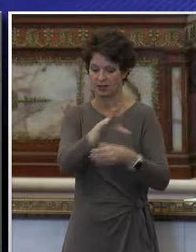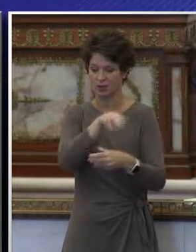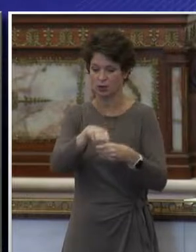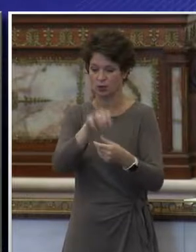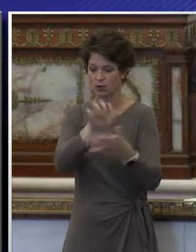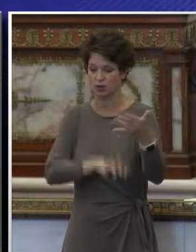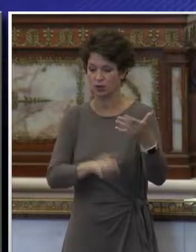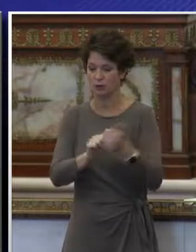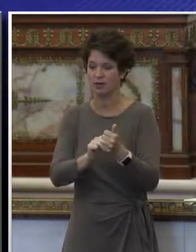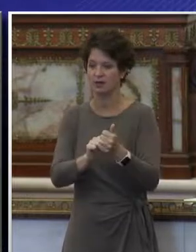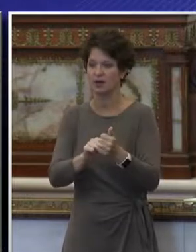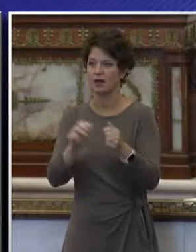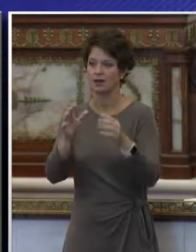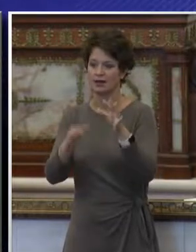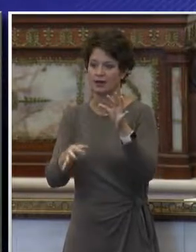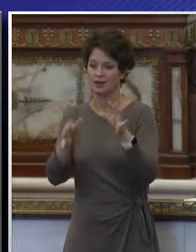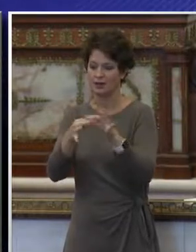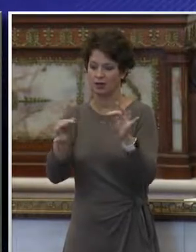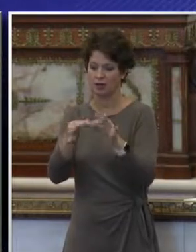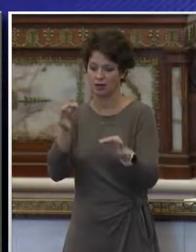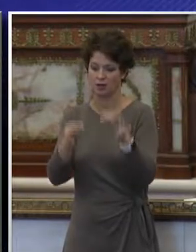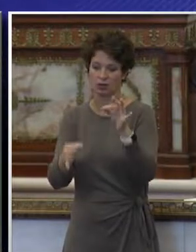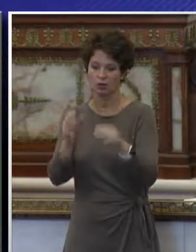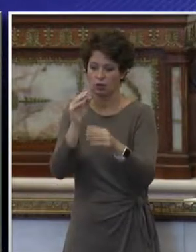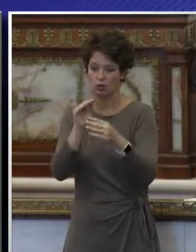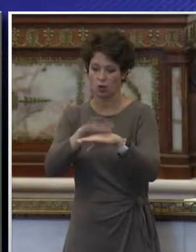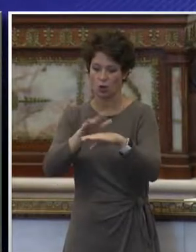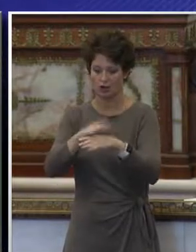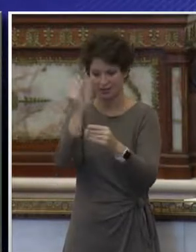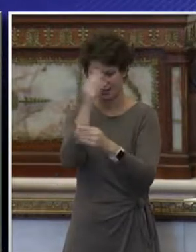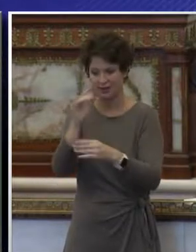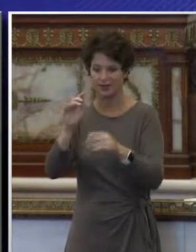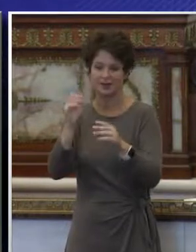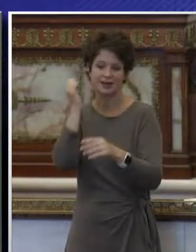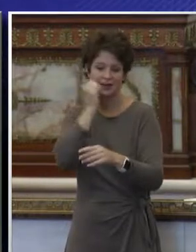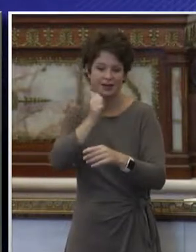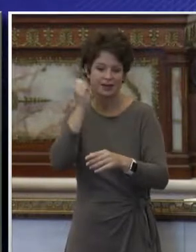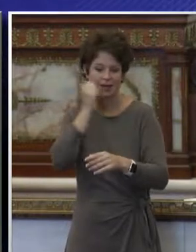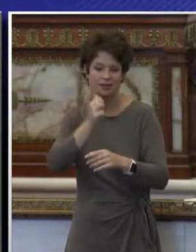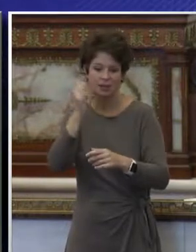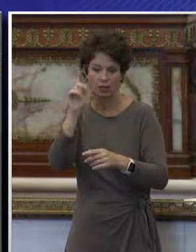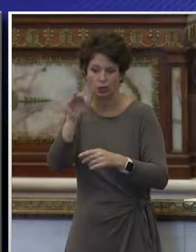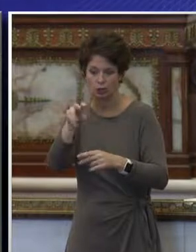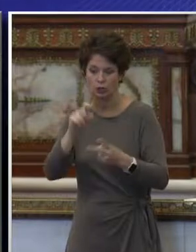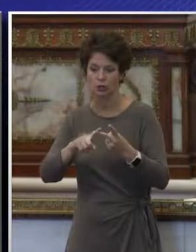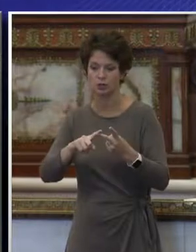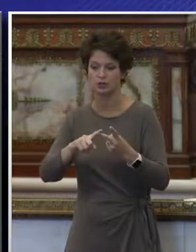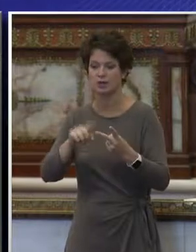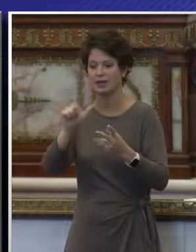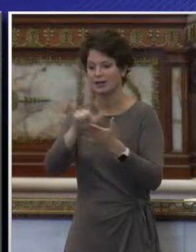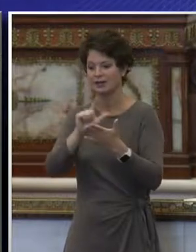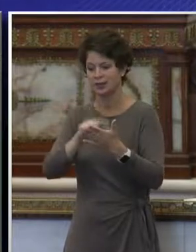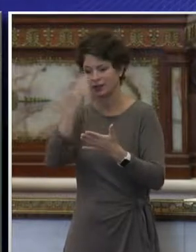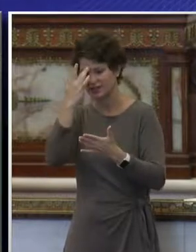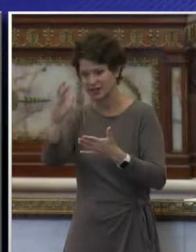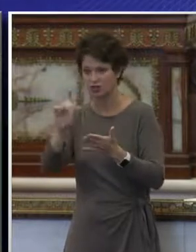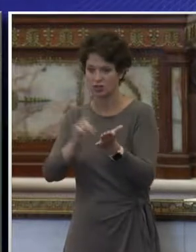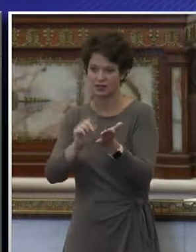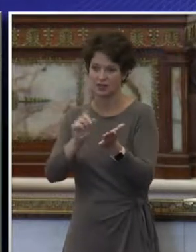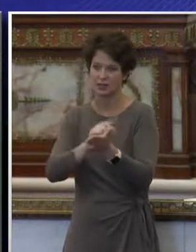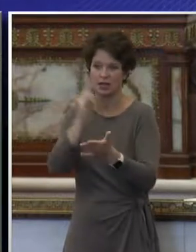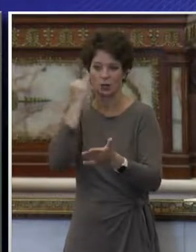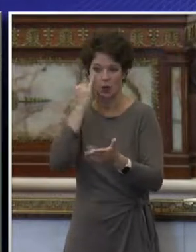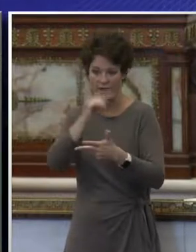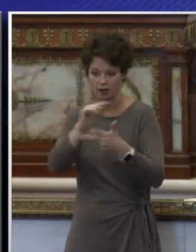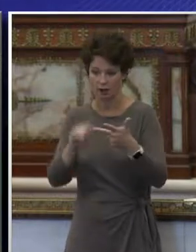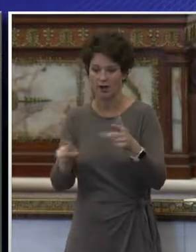in the public hearing notices that are published in the Daily News, Inquirer, and Legal Intelligencia prior to the hearings, and can